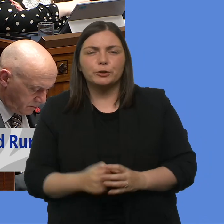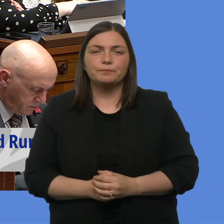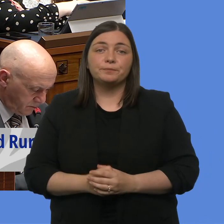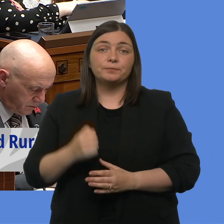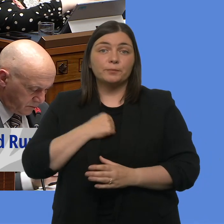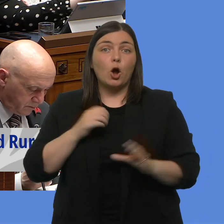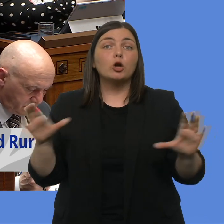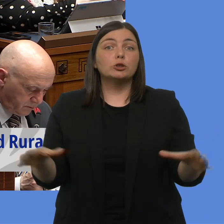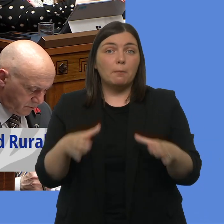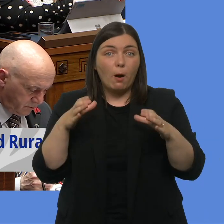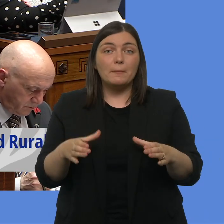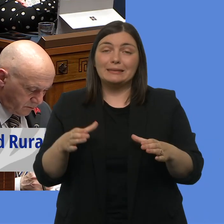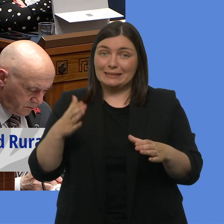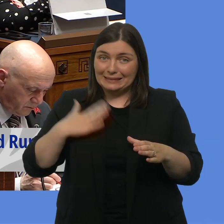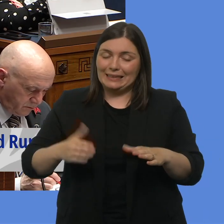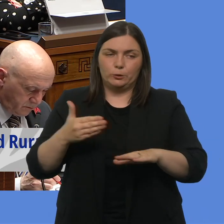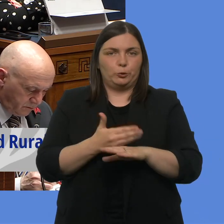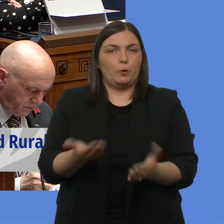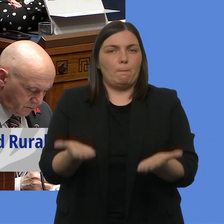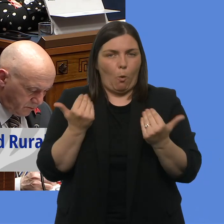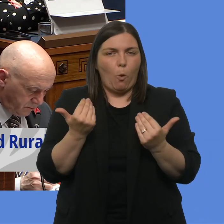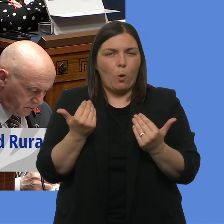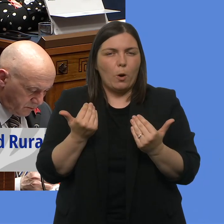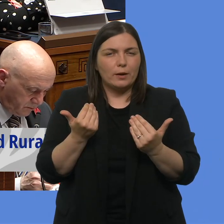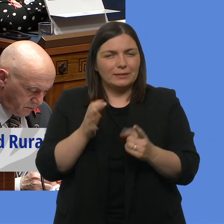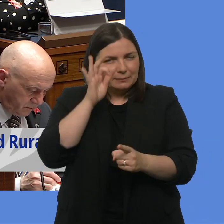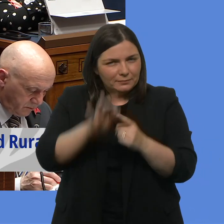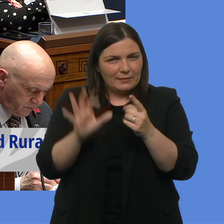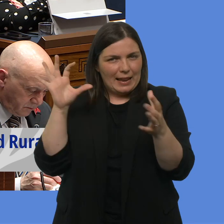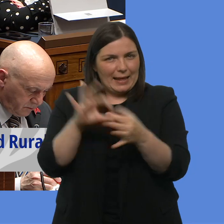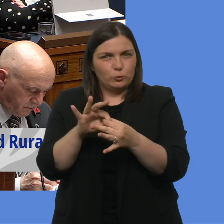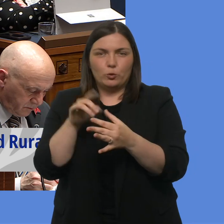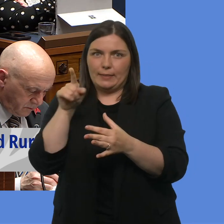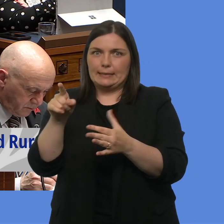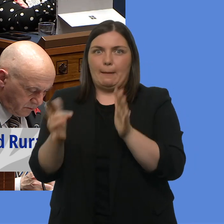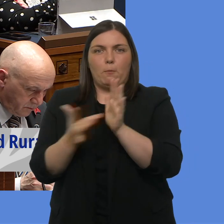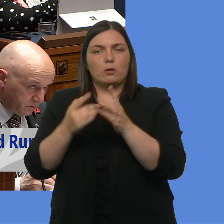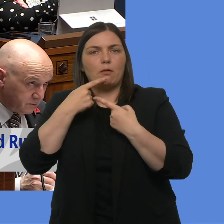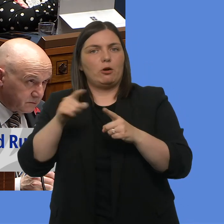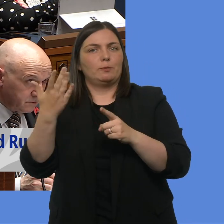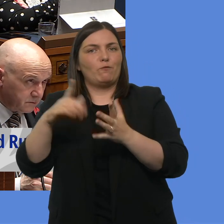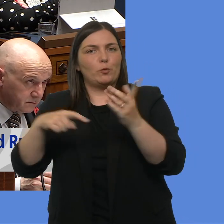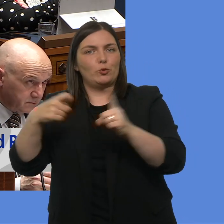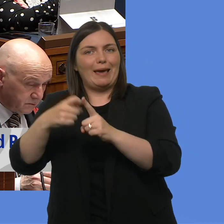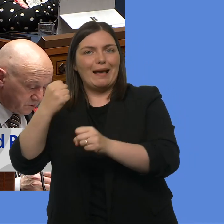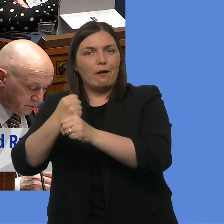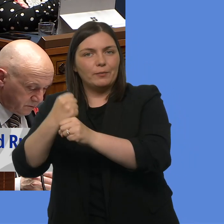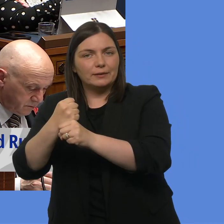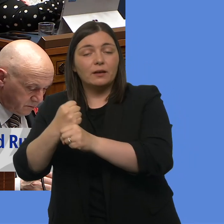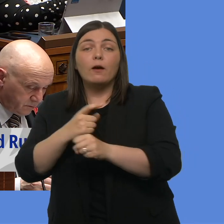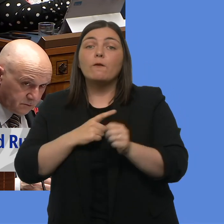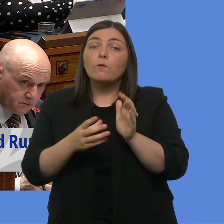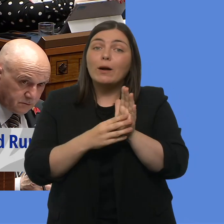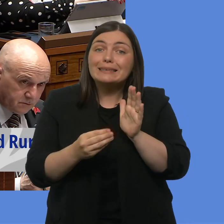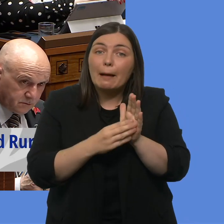particularly in light of this very significant announcement from the UK Government to enable that. For example, inheritance tax is not paid if you pass it on, but you don't pass